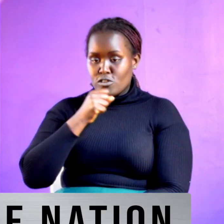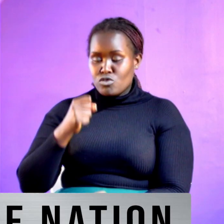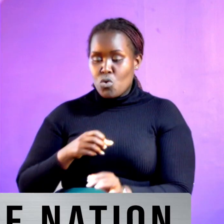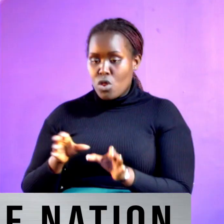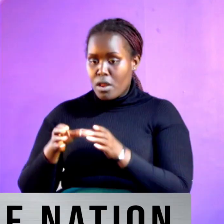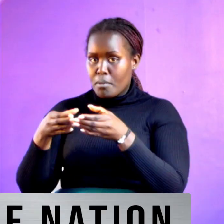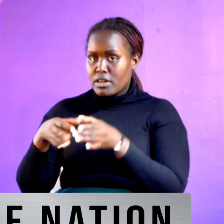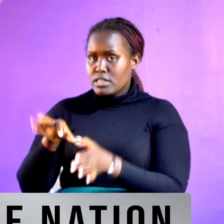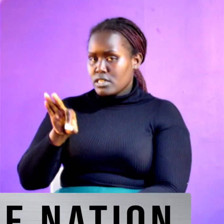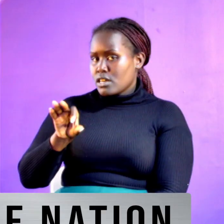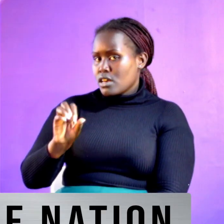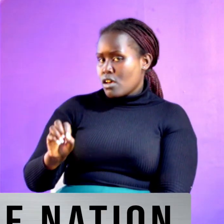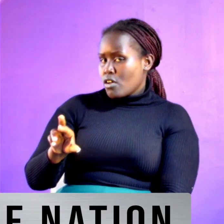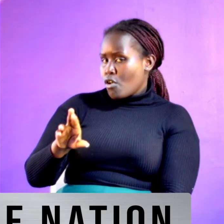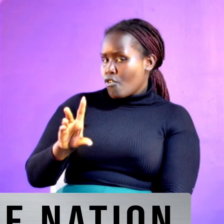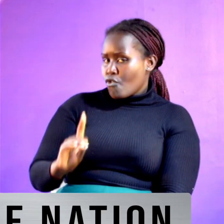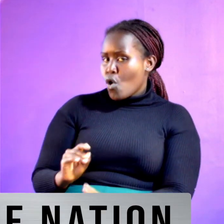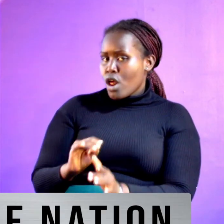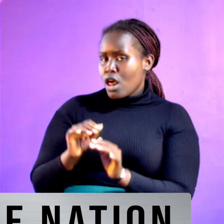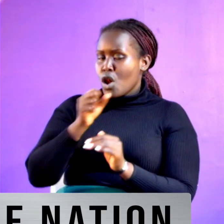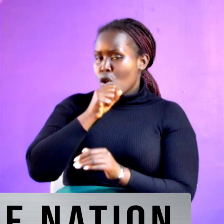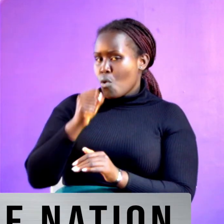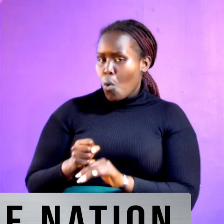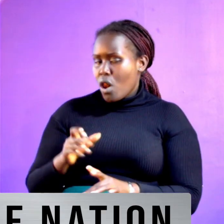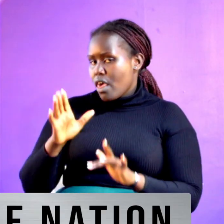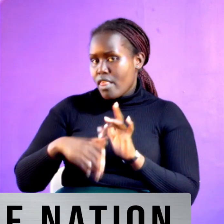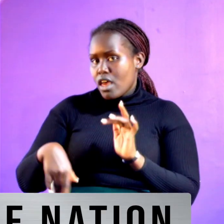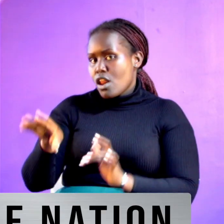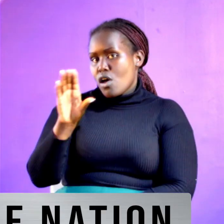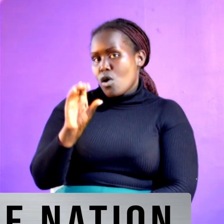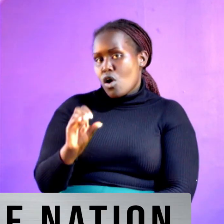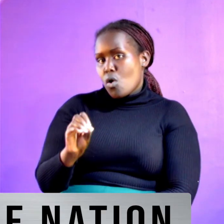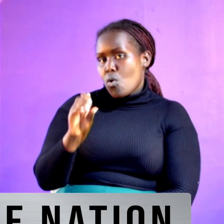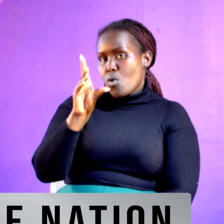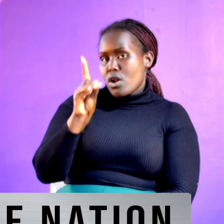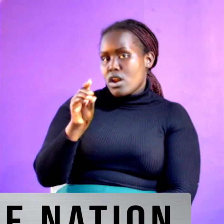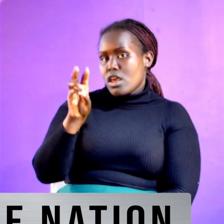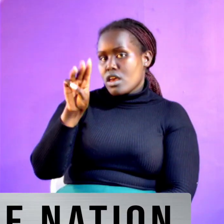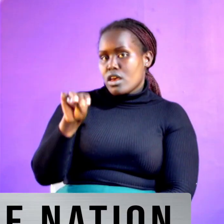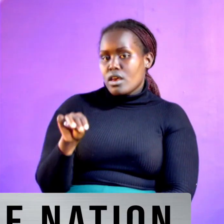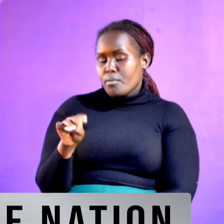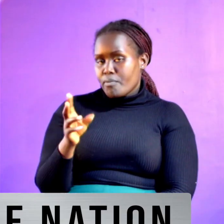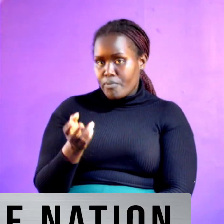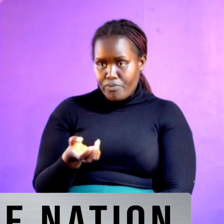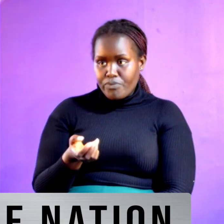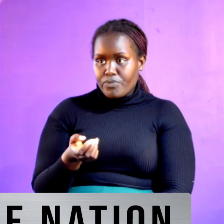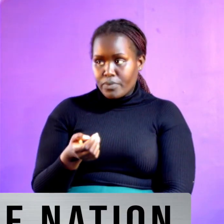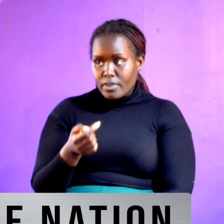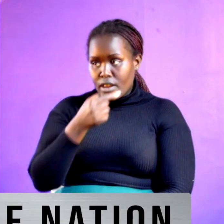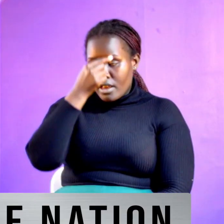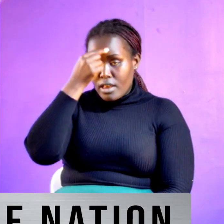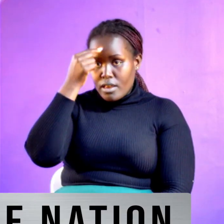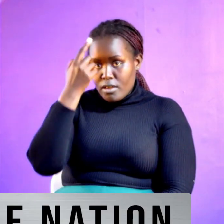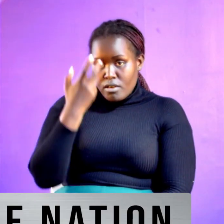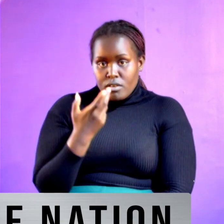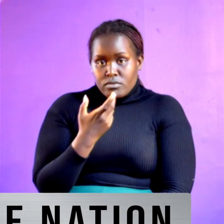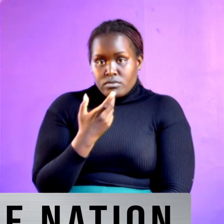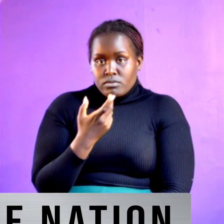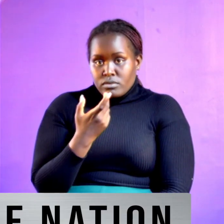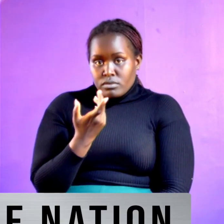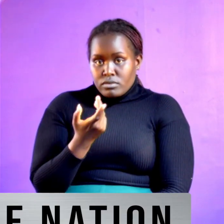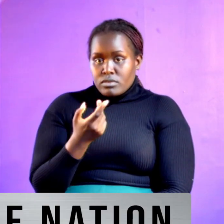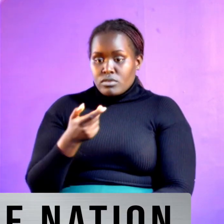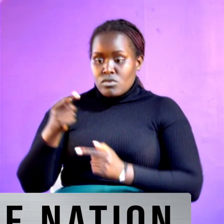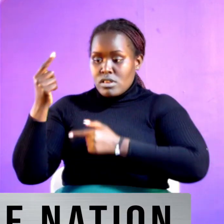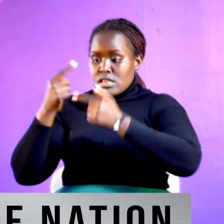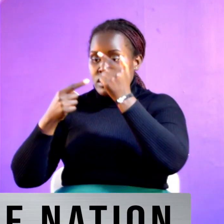Kenya is older than ODM, right? Yes. Yeah. It's because it was the success